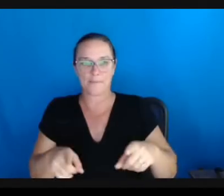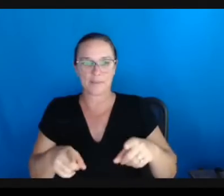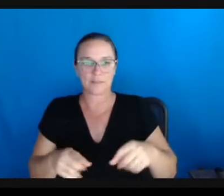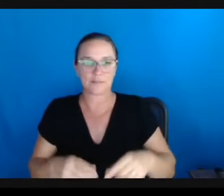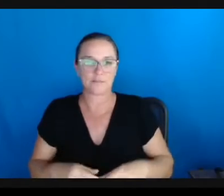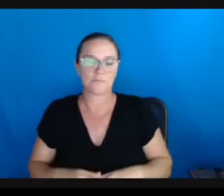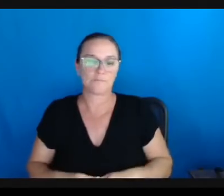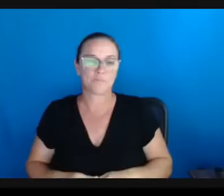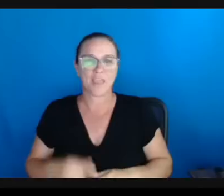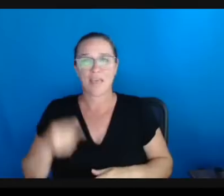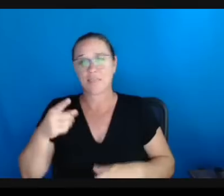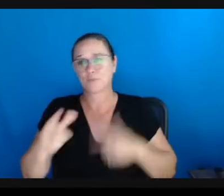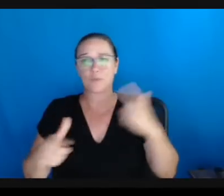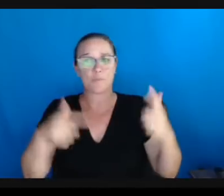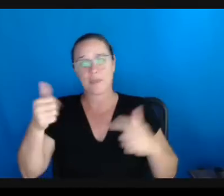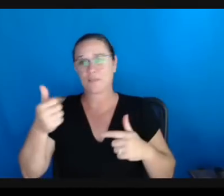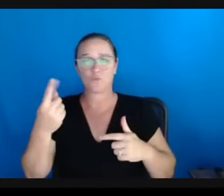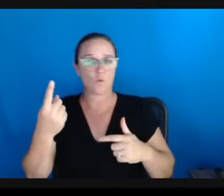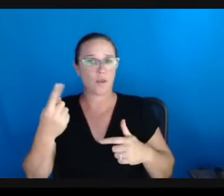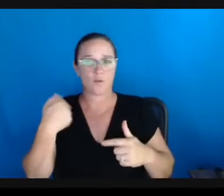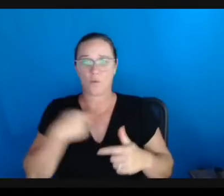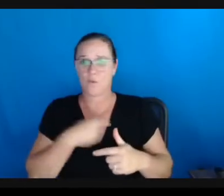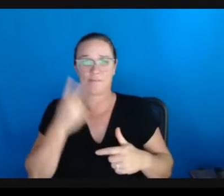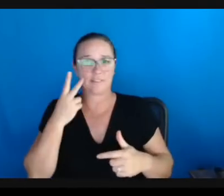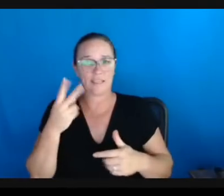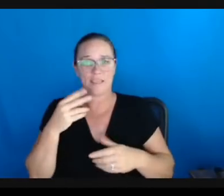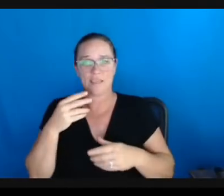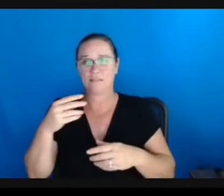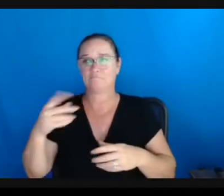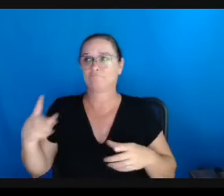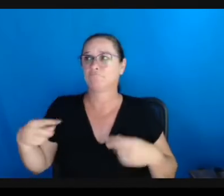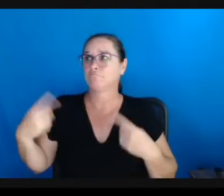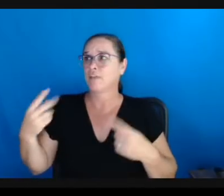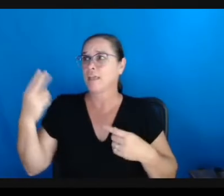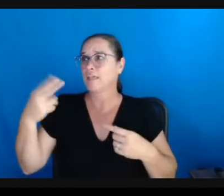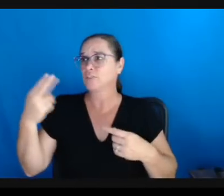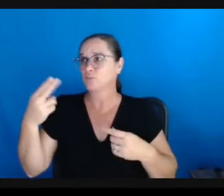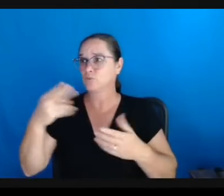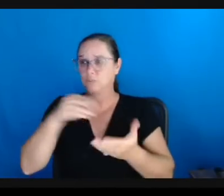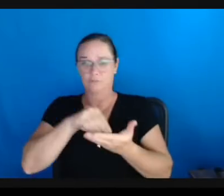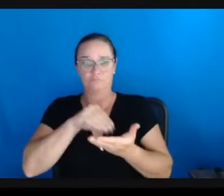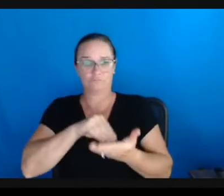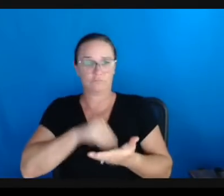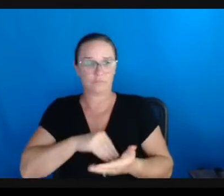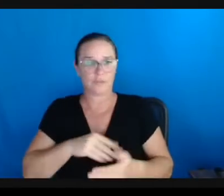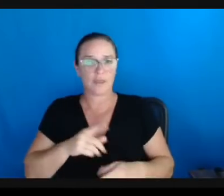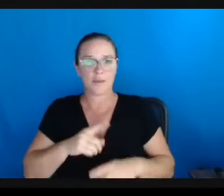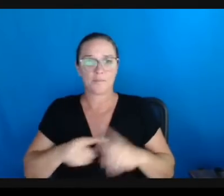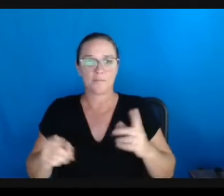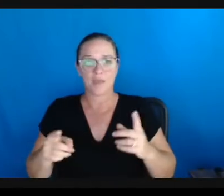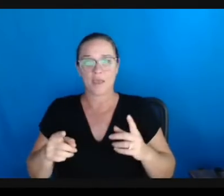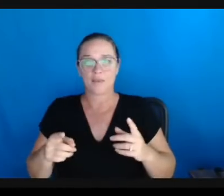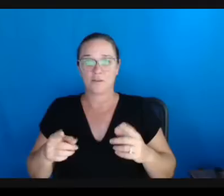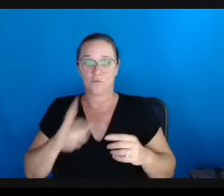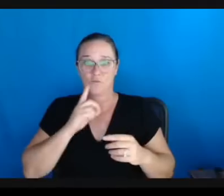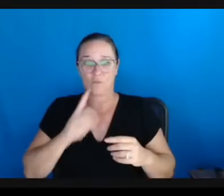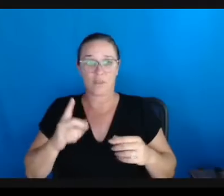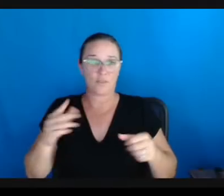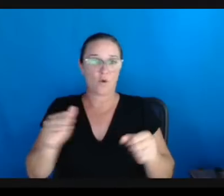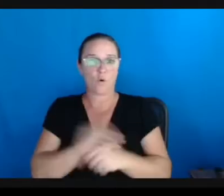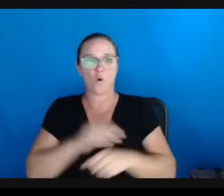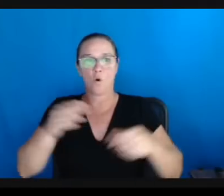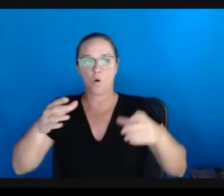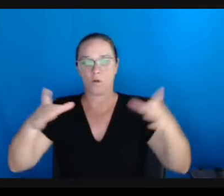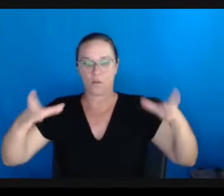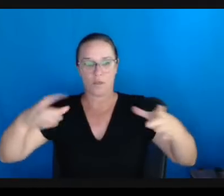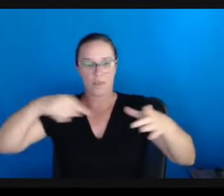collapses, this is the biggest one we've seen in the historical record, but geologically, the whole caldera is collapsed as well.